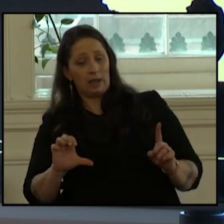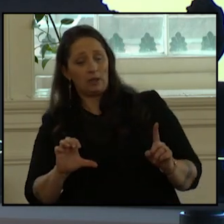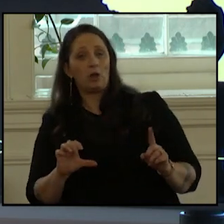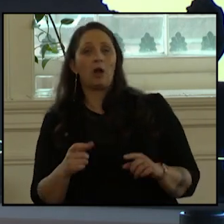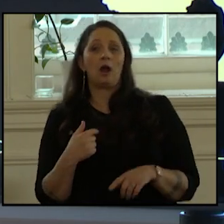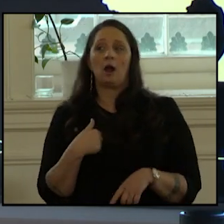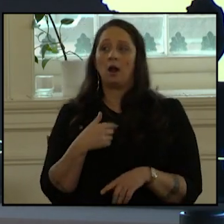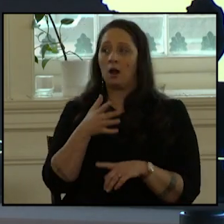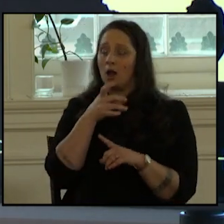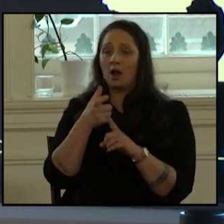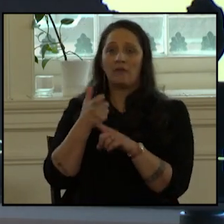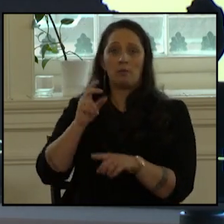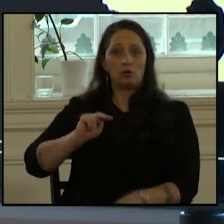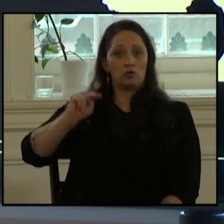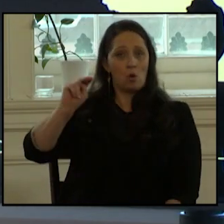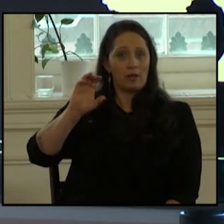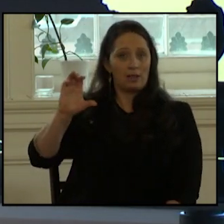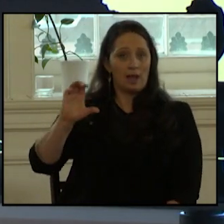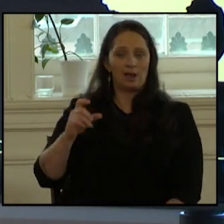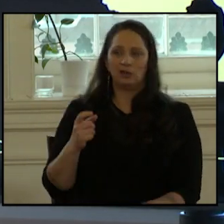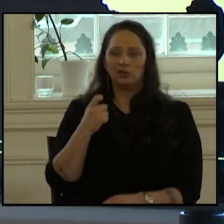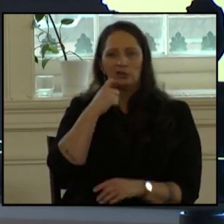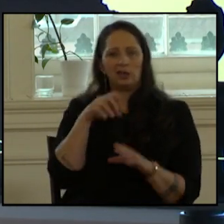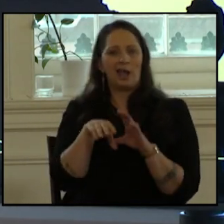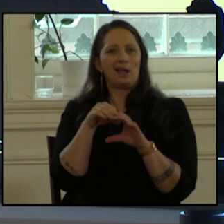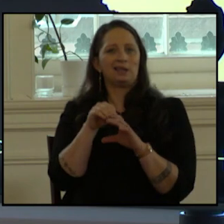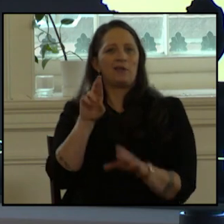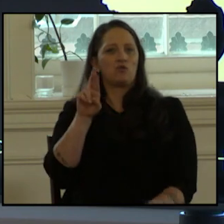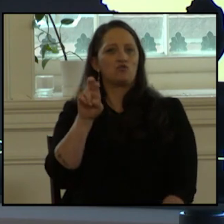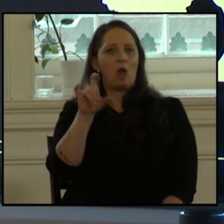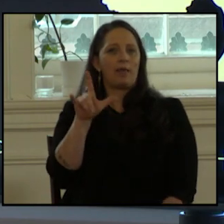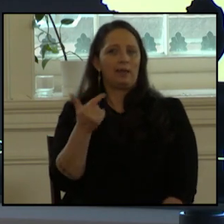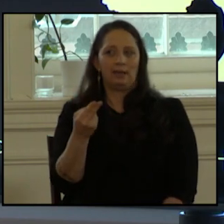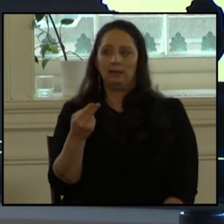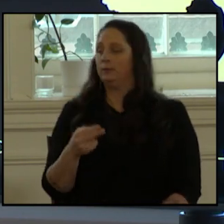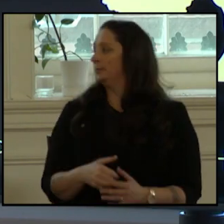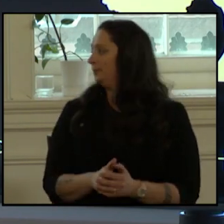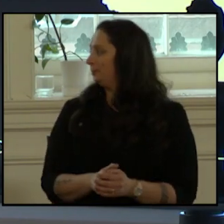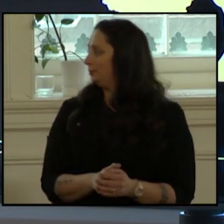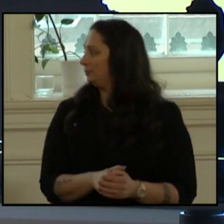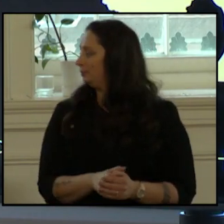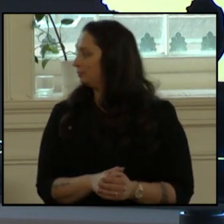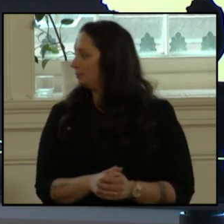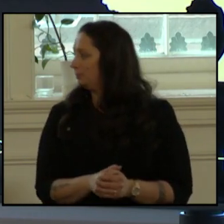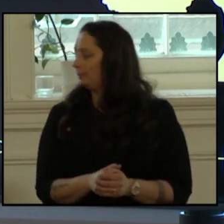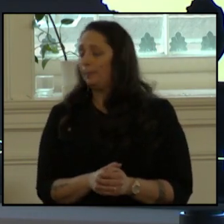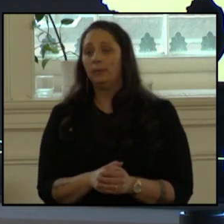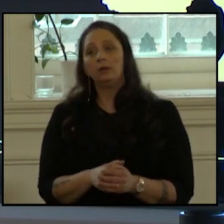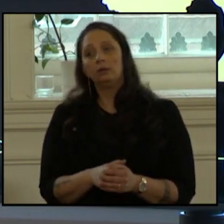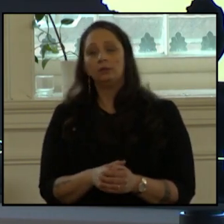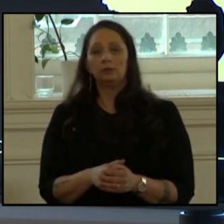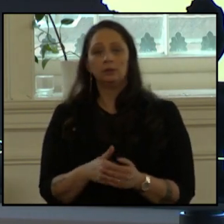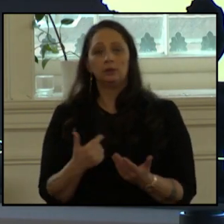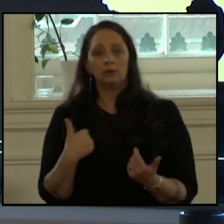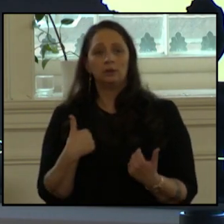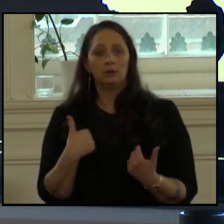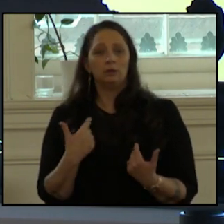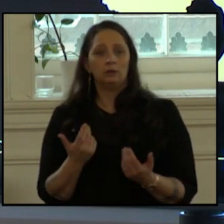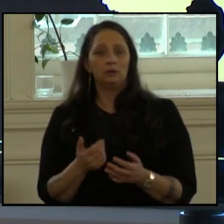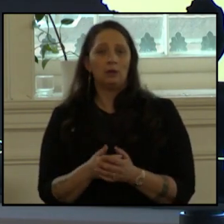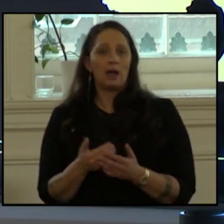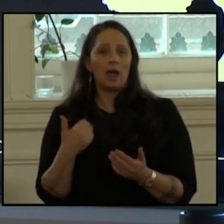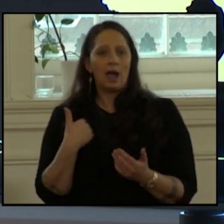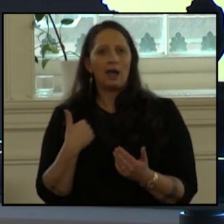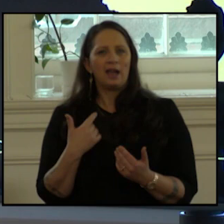called Fuquay Farina, North Carolina, just outside of Raleigh. And so as I have